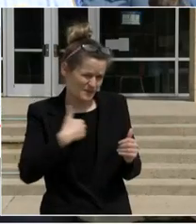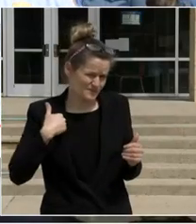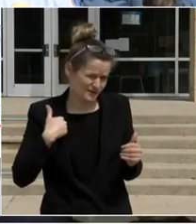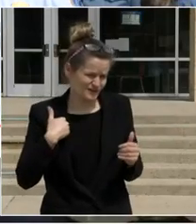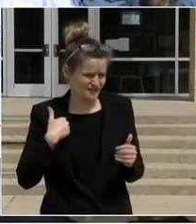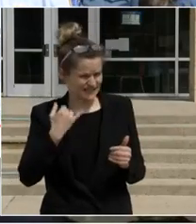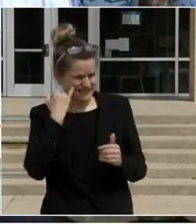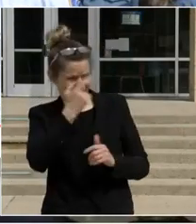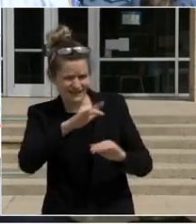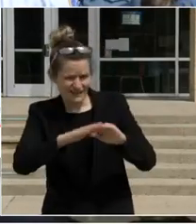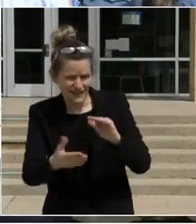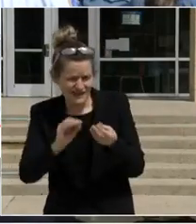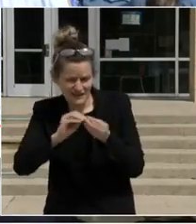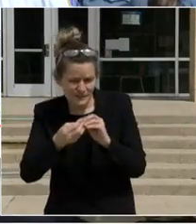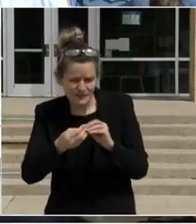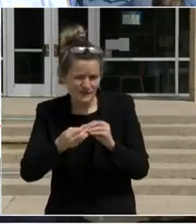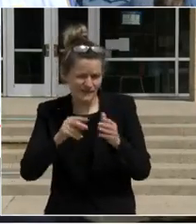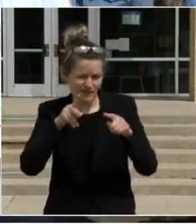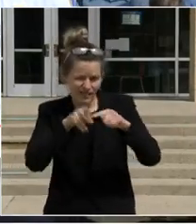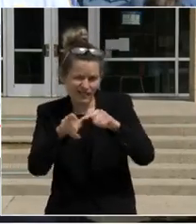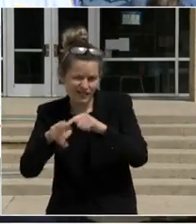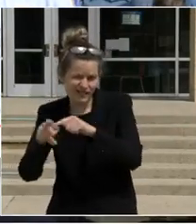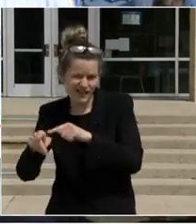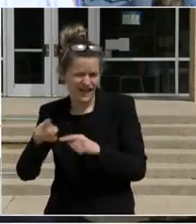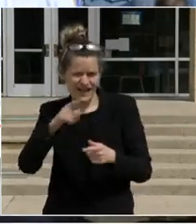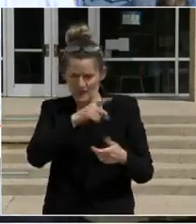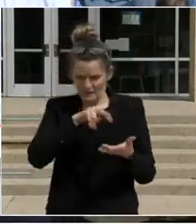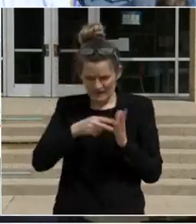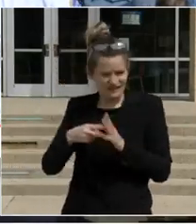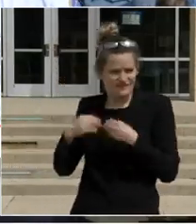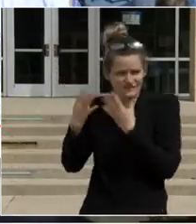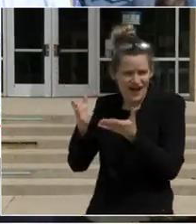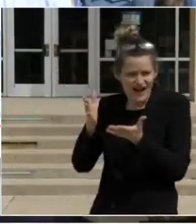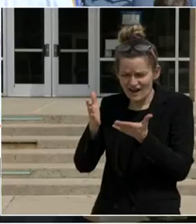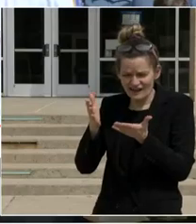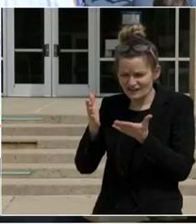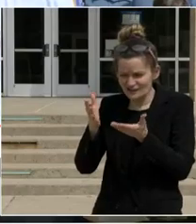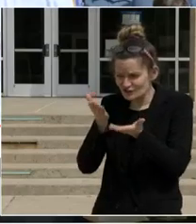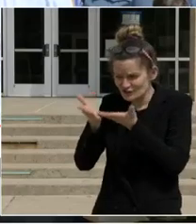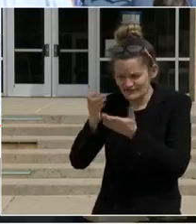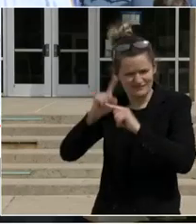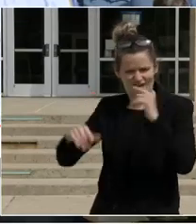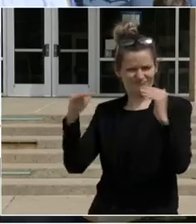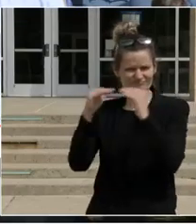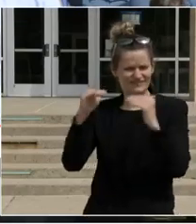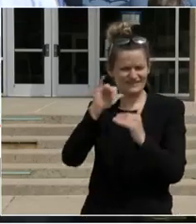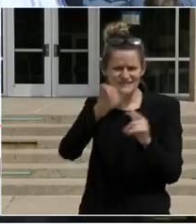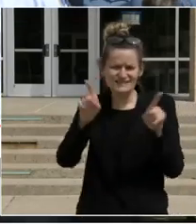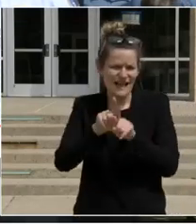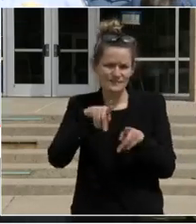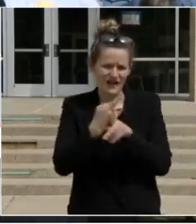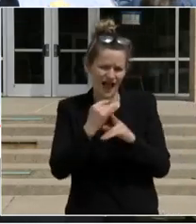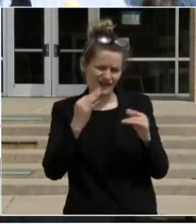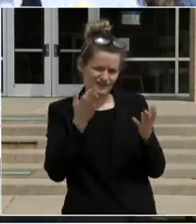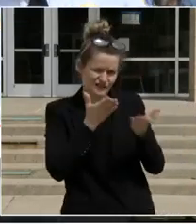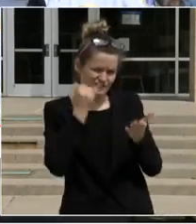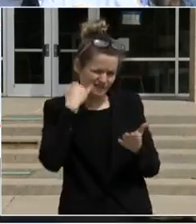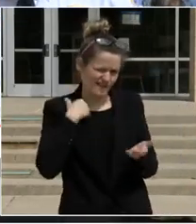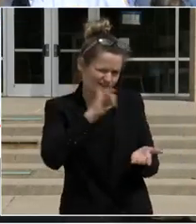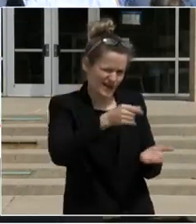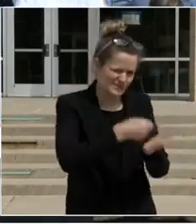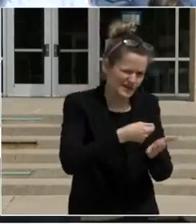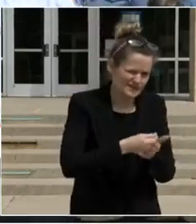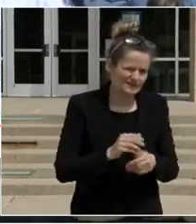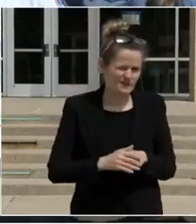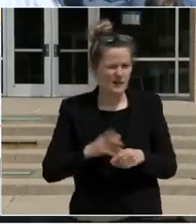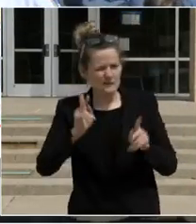you can't provide the services at the same level. And some argue that we can just replace police